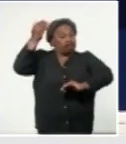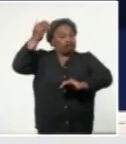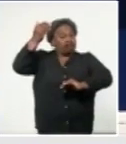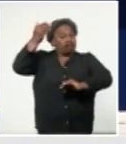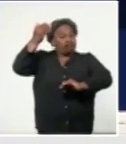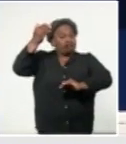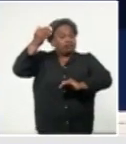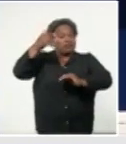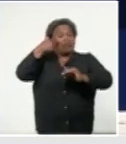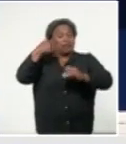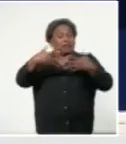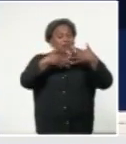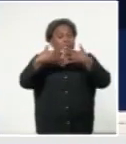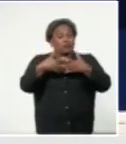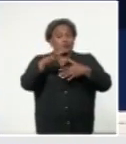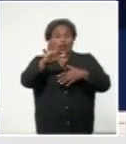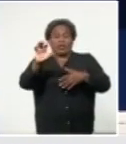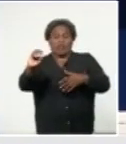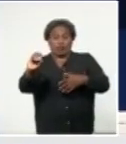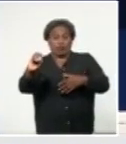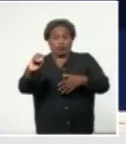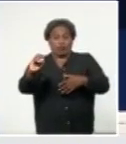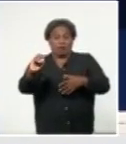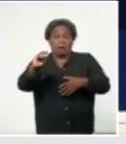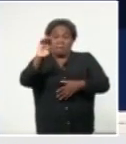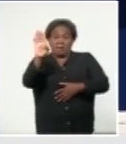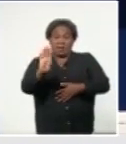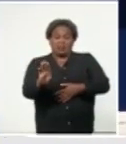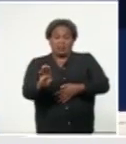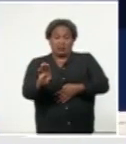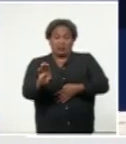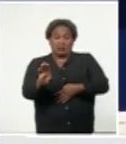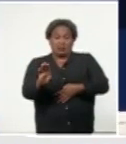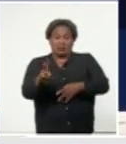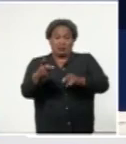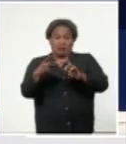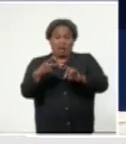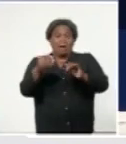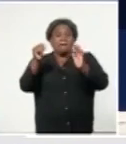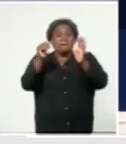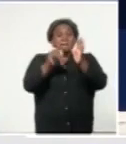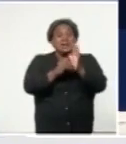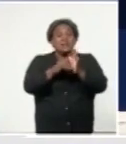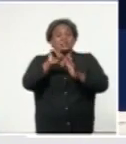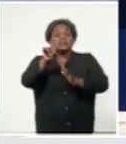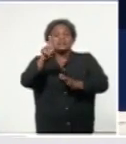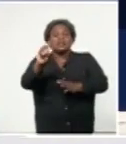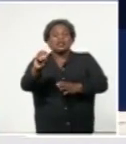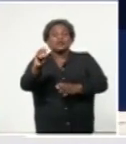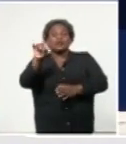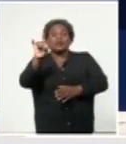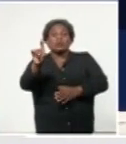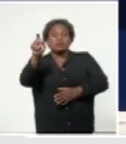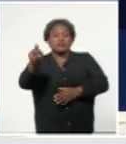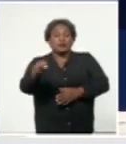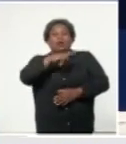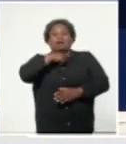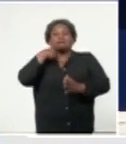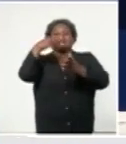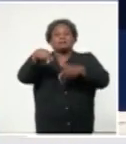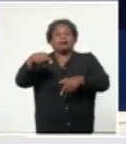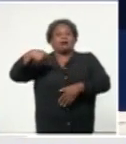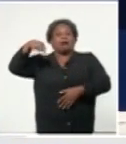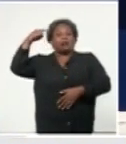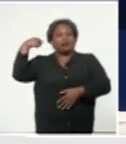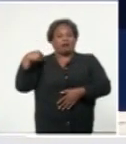These are the two countries topping the list of the world, and both are from the region of the Americas,